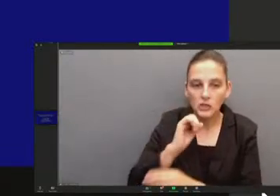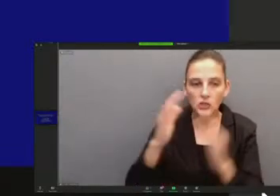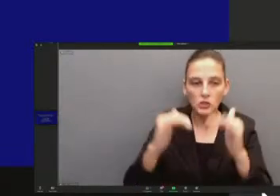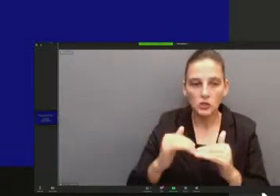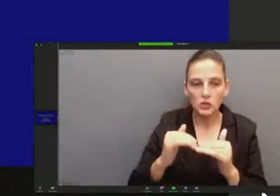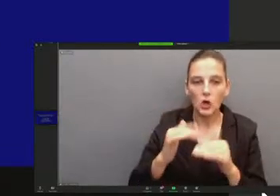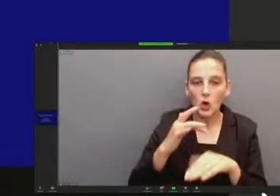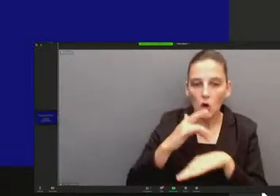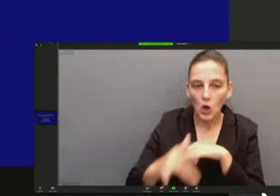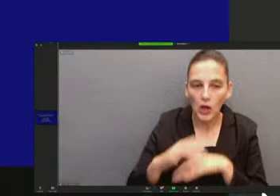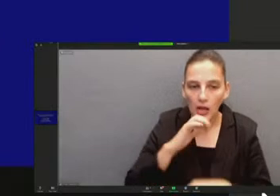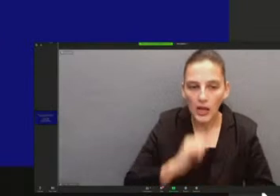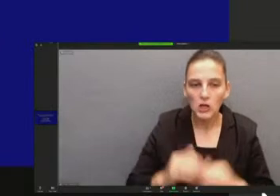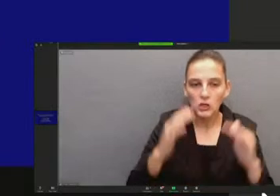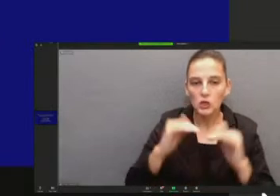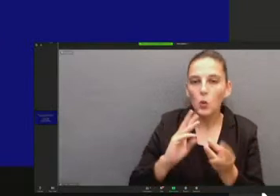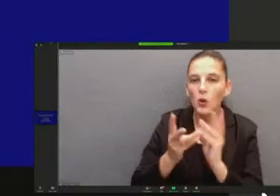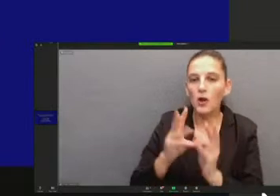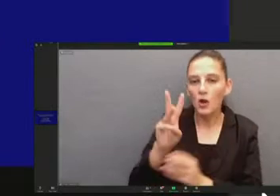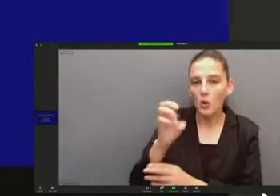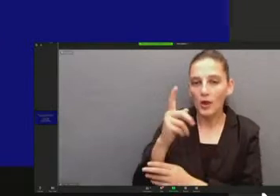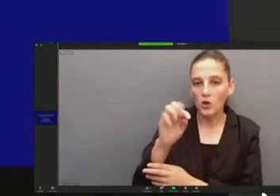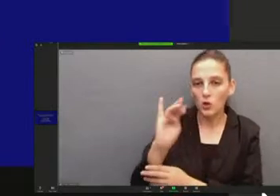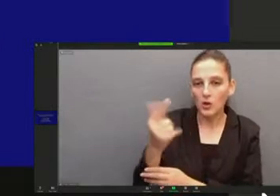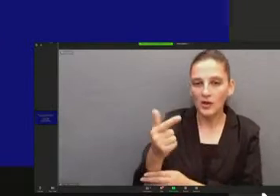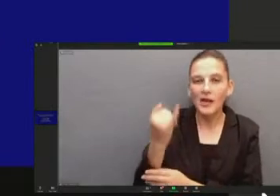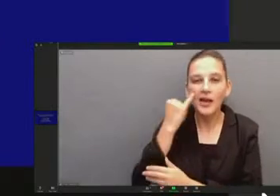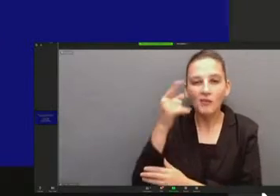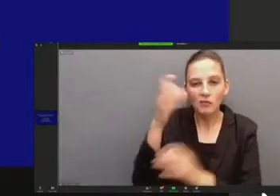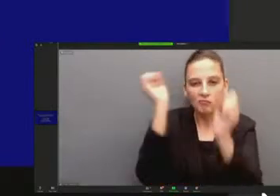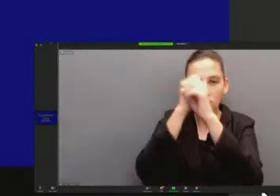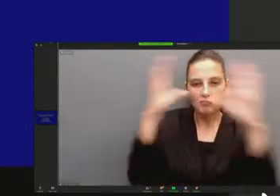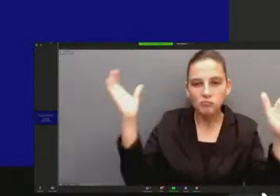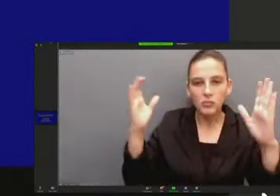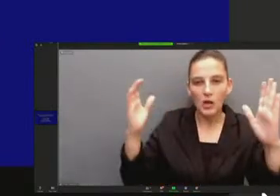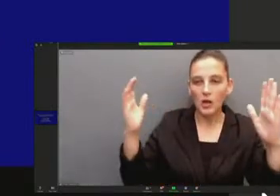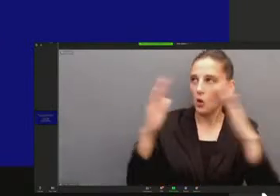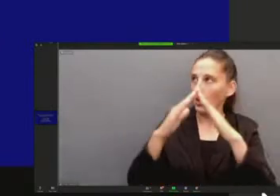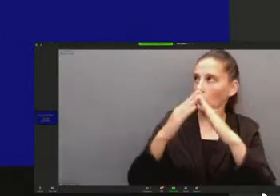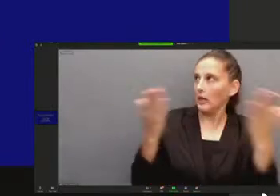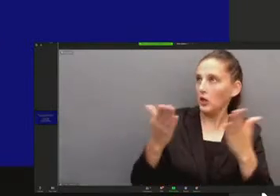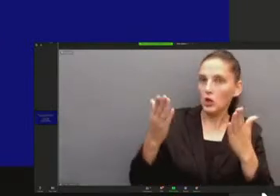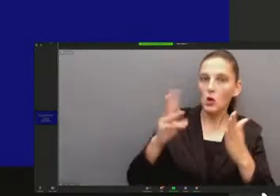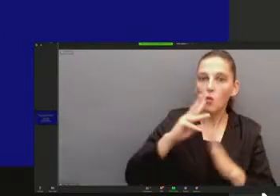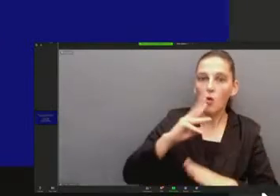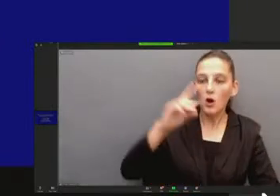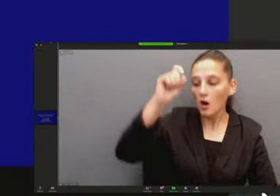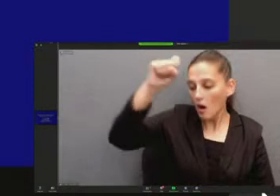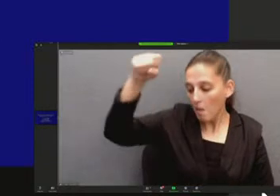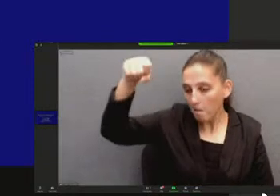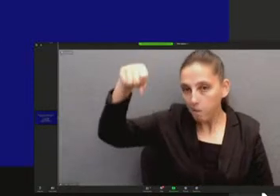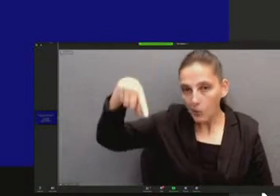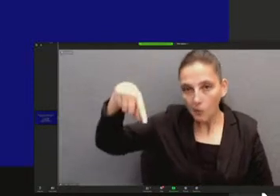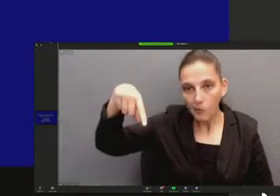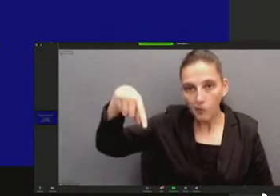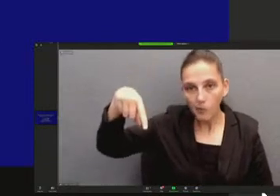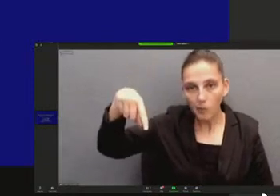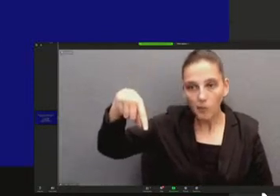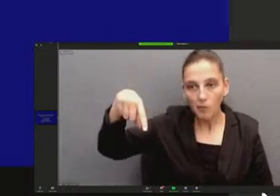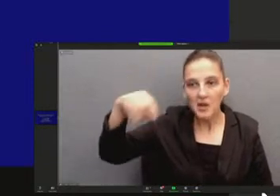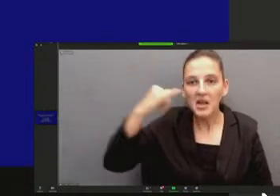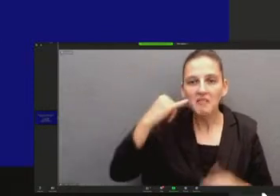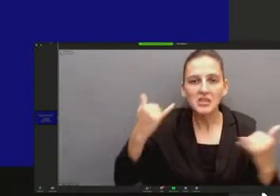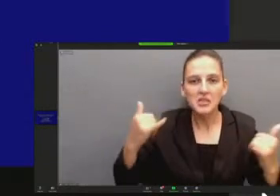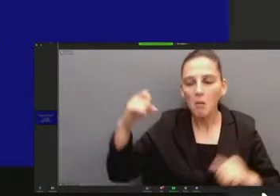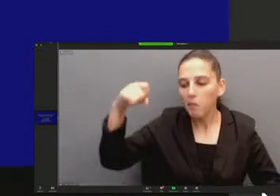of weathering, imagine the drop of water falling off the rooftop of the building we are sitting in onto the concrete sidewalk below. If water dripped today, it's no big